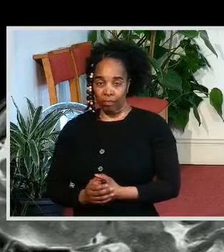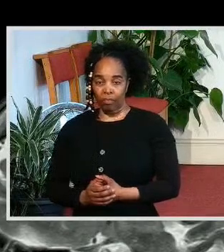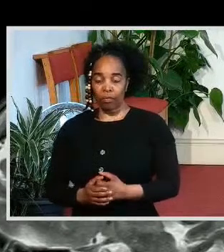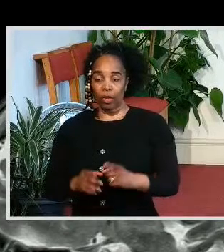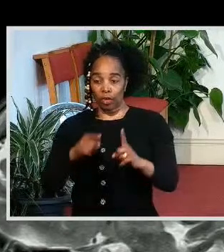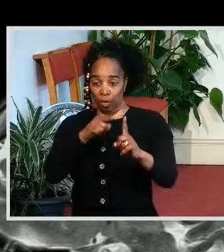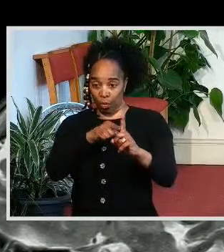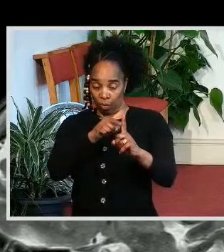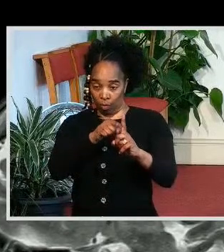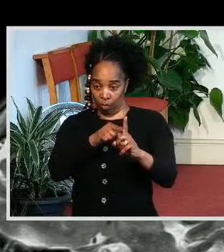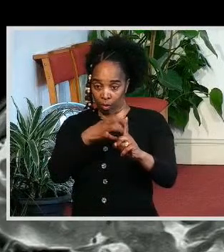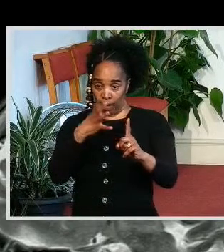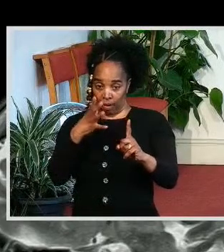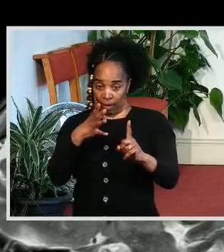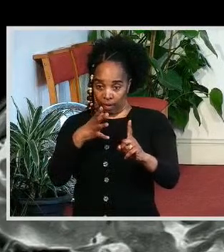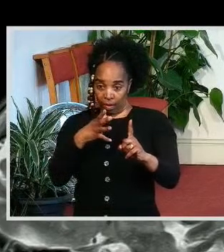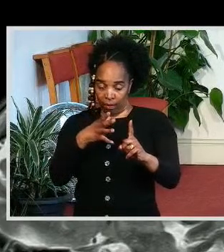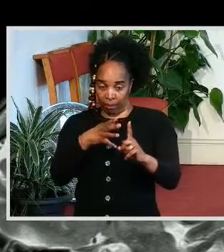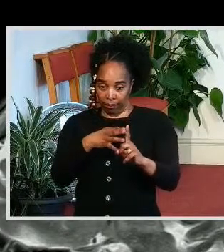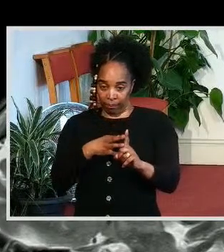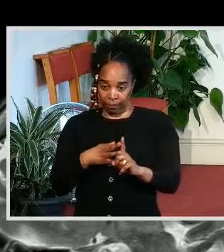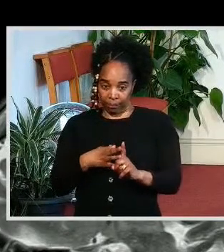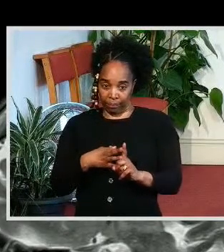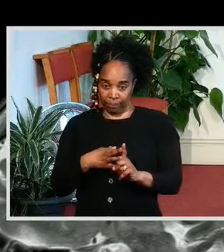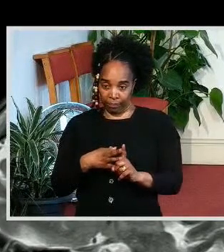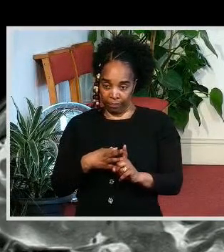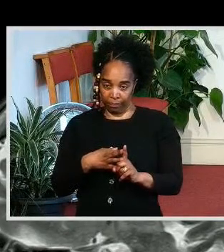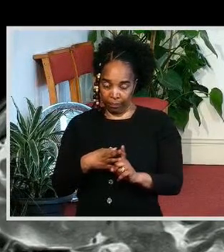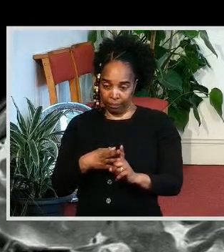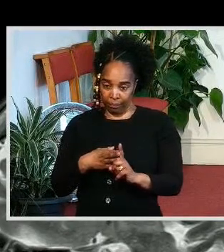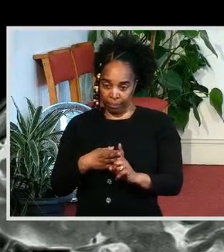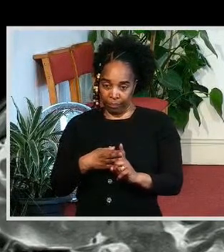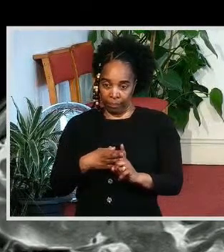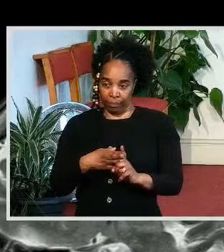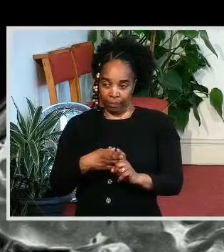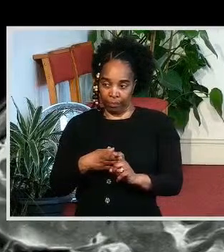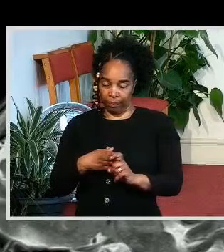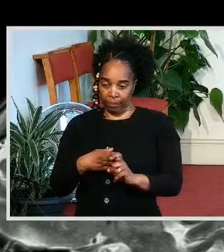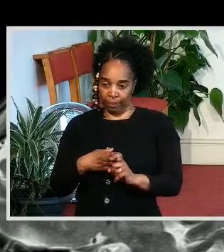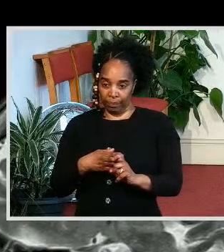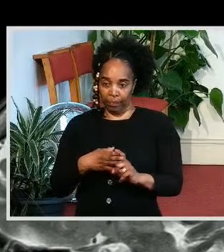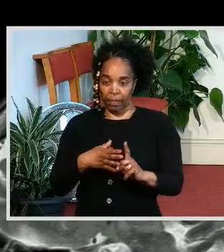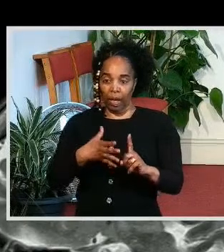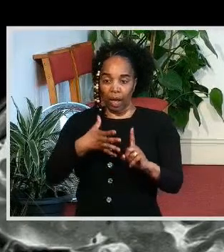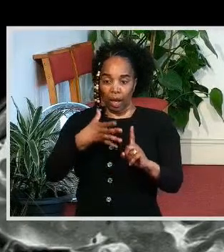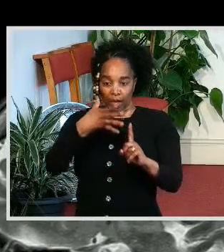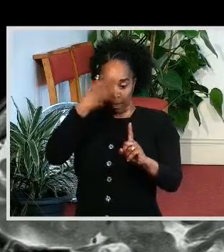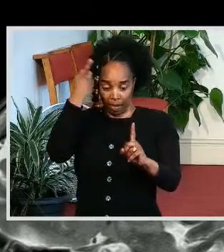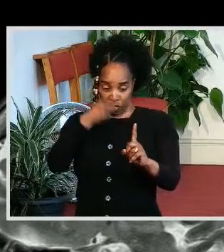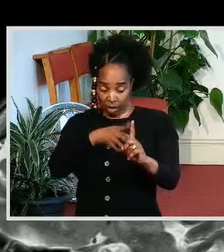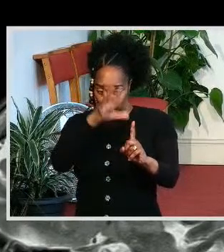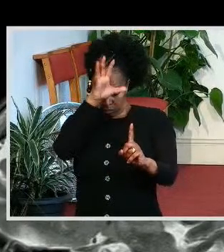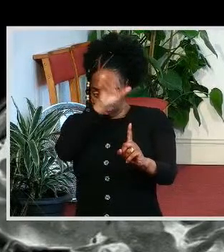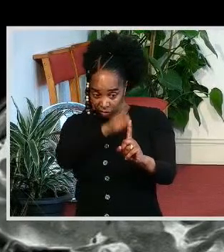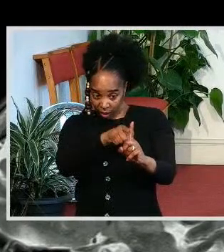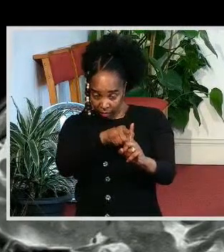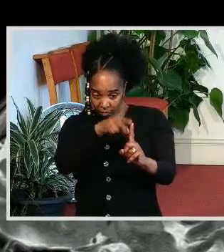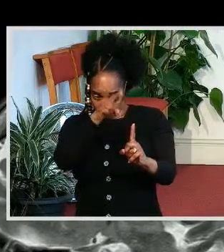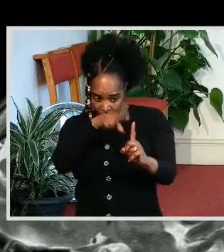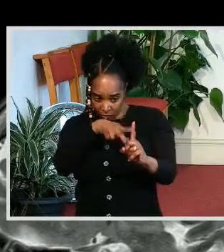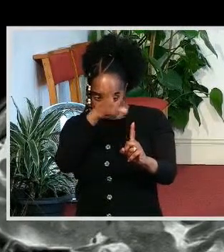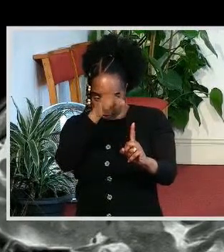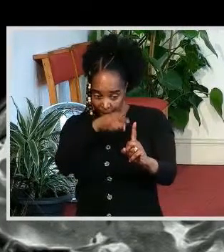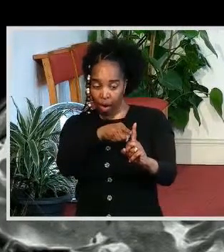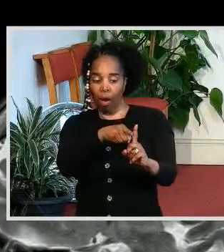okay. So how do we find out if somebody actually has got dementia? A lot of times it's actually family